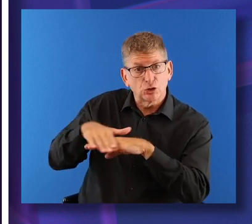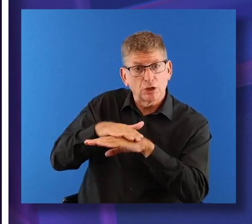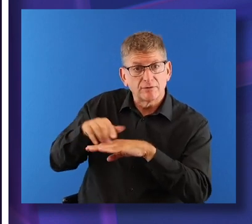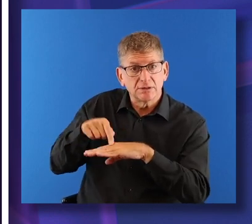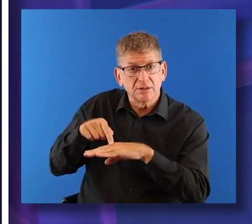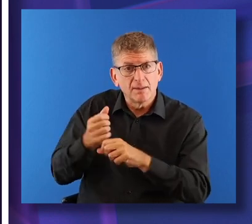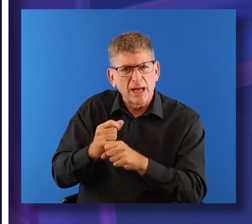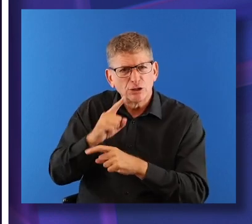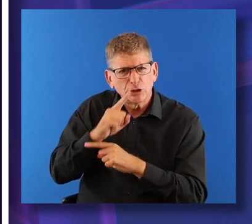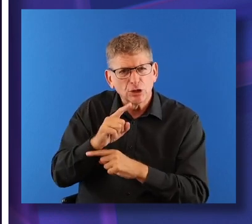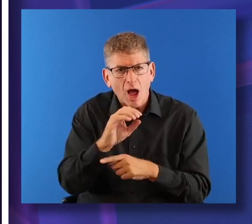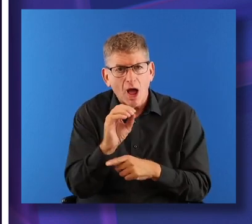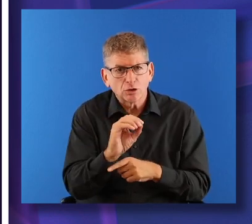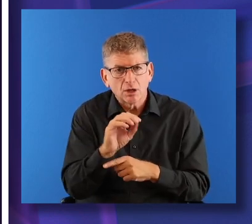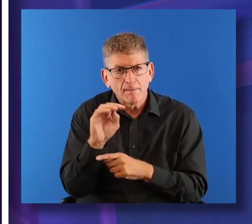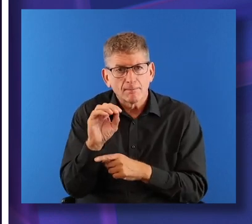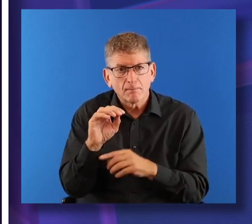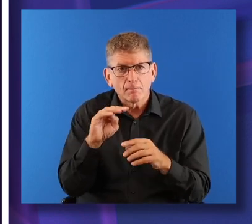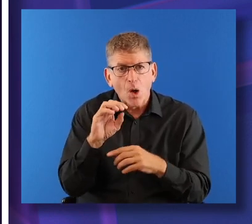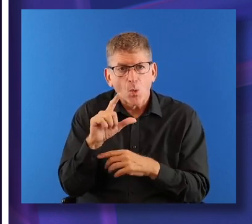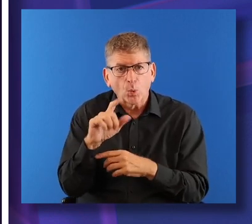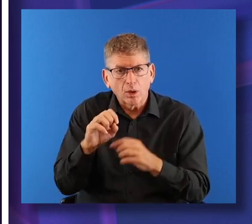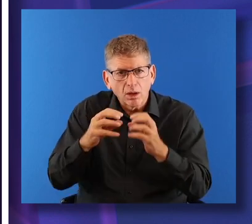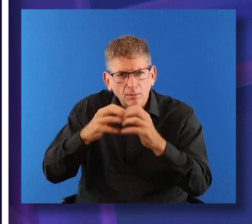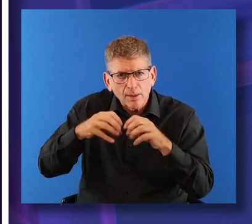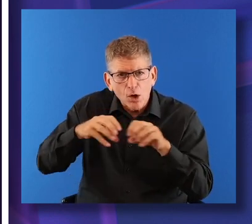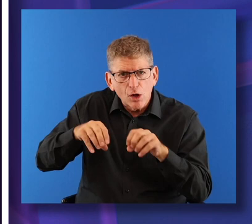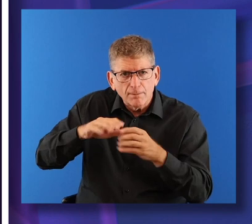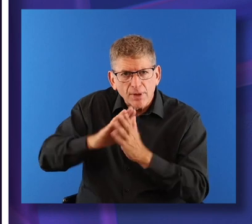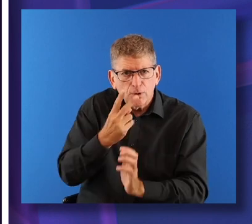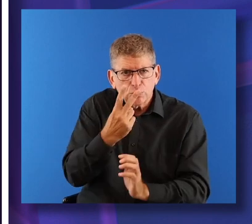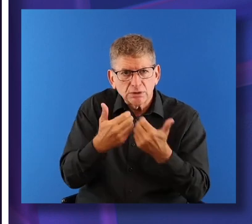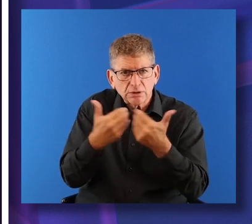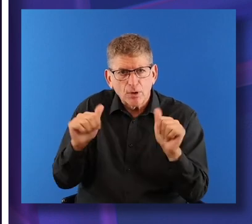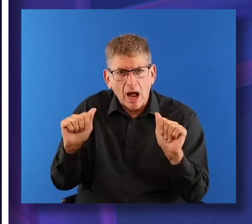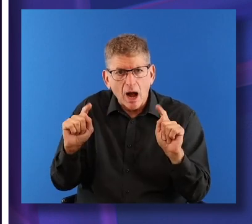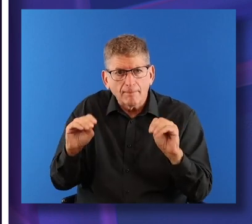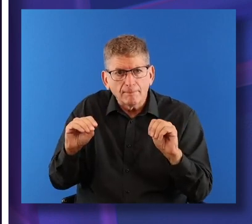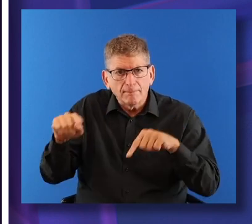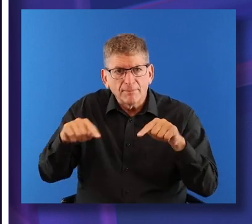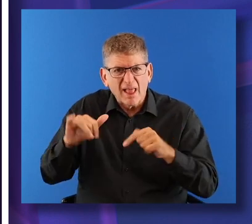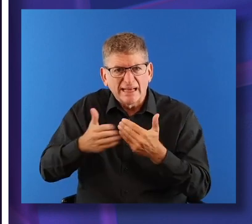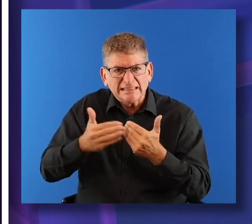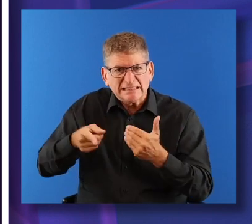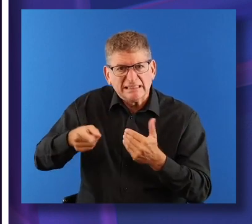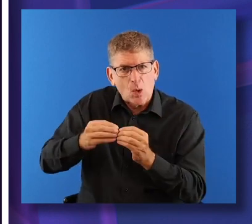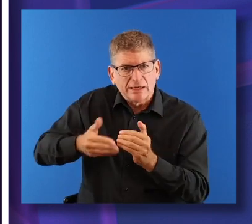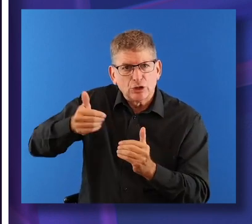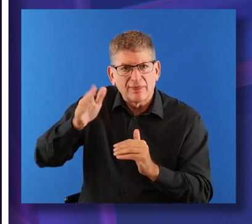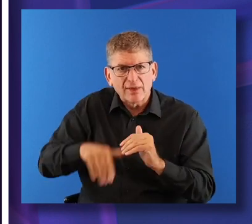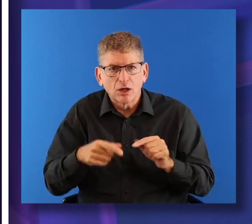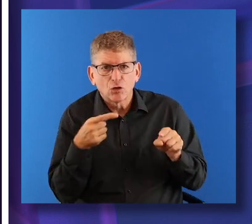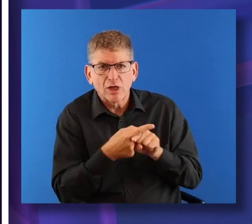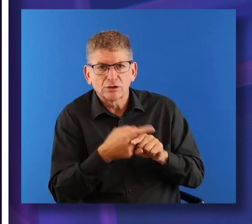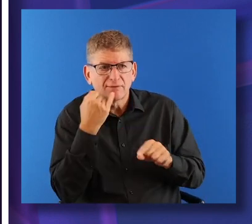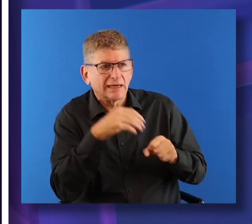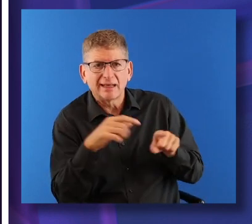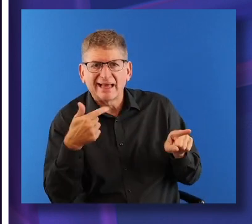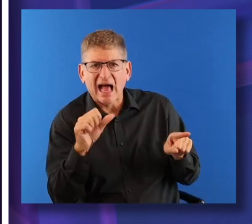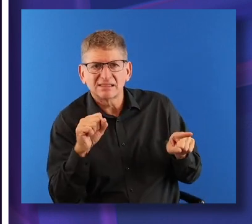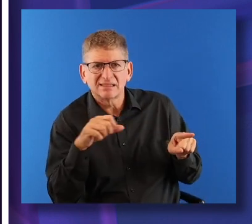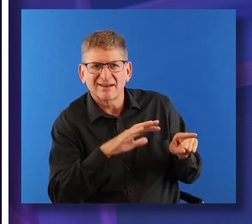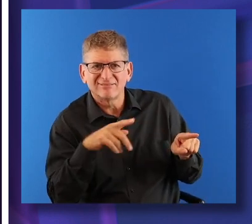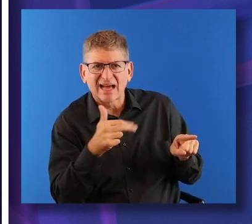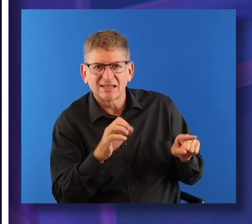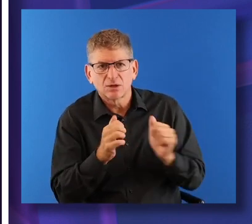surface. Through reaction acceleration, catalysts reduce the need for unfavorable reactor conditions, such as high temperatures or pressures, leading